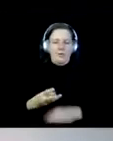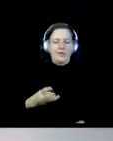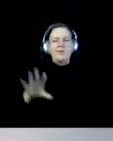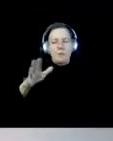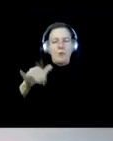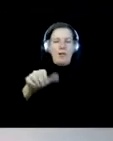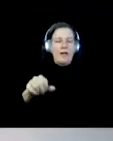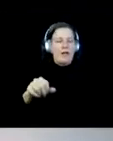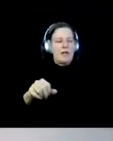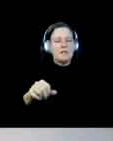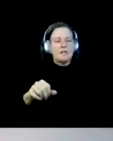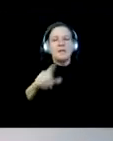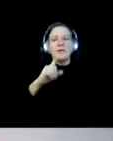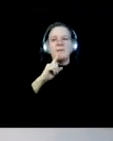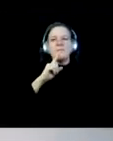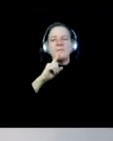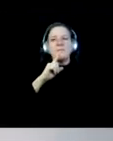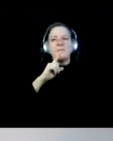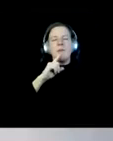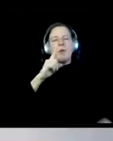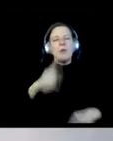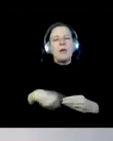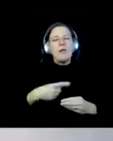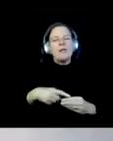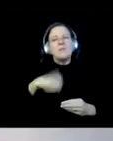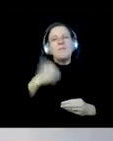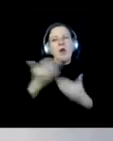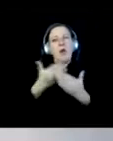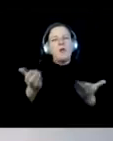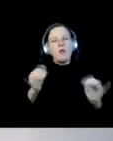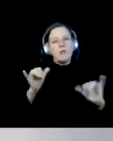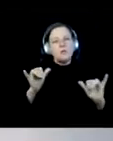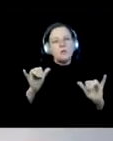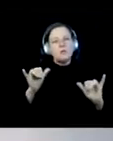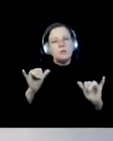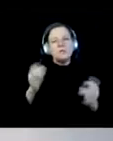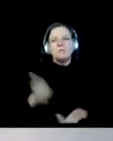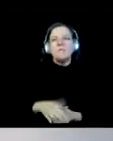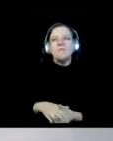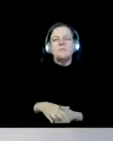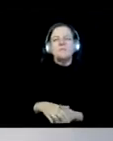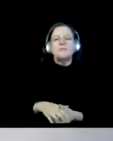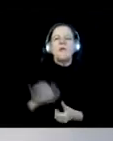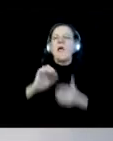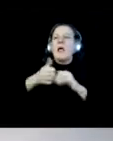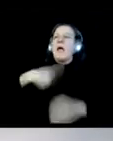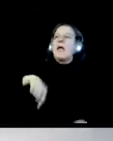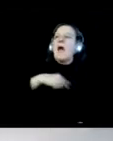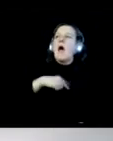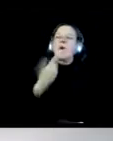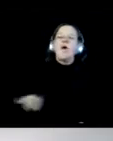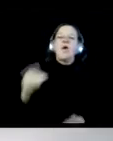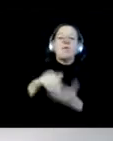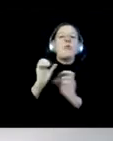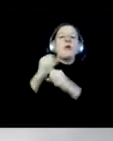about a lot of other things too. But it was thinking about also how we kind of like recreate ourselves according to images